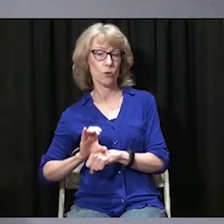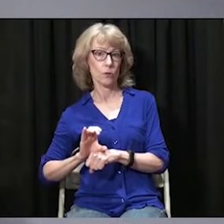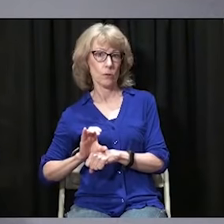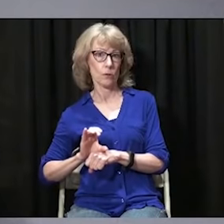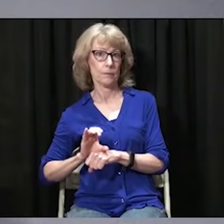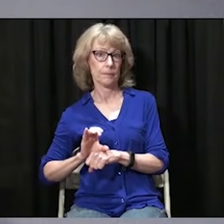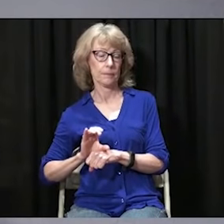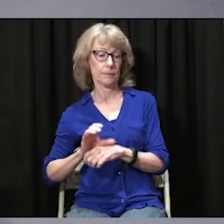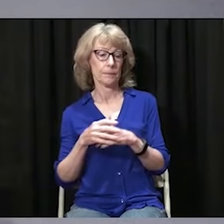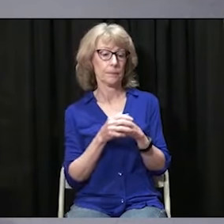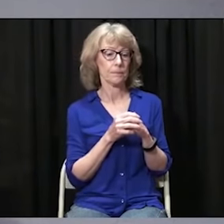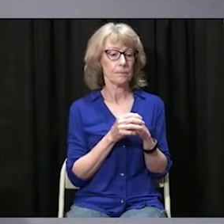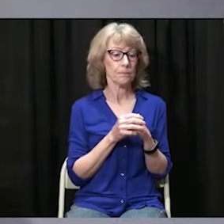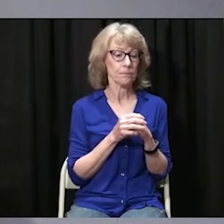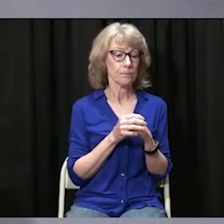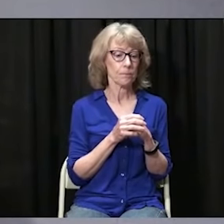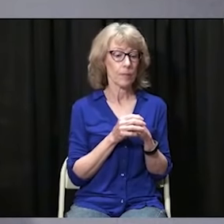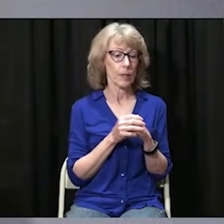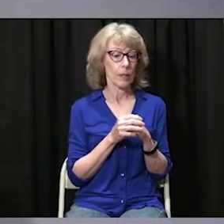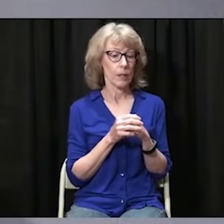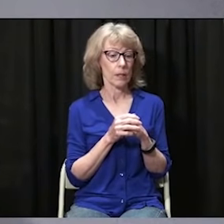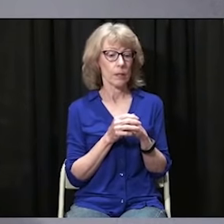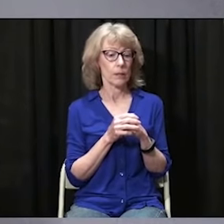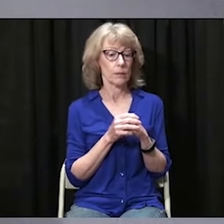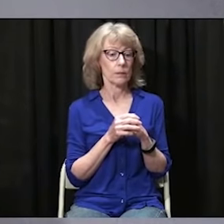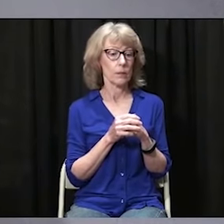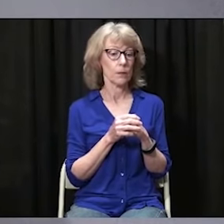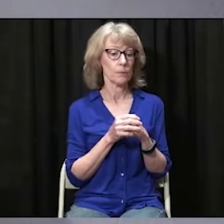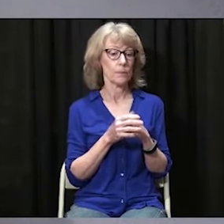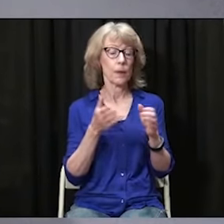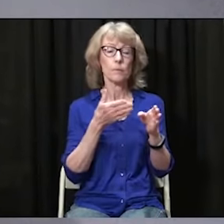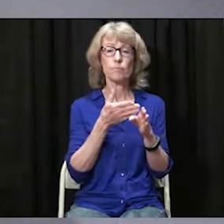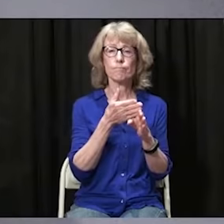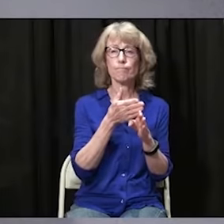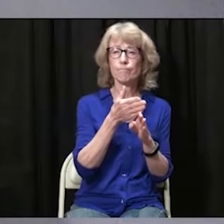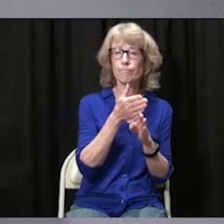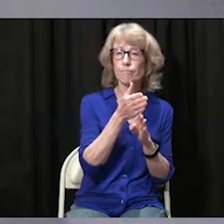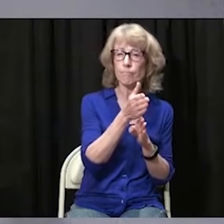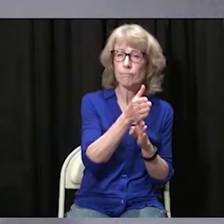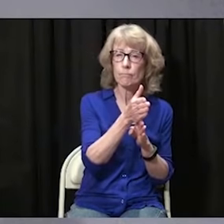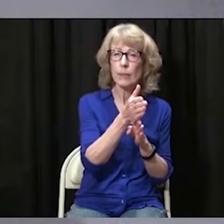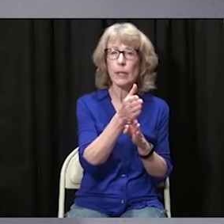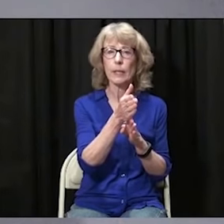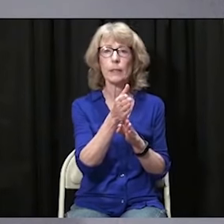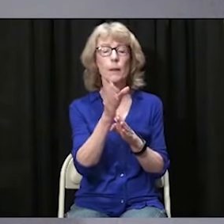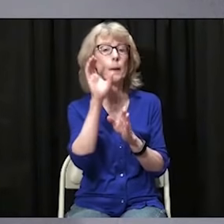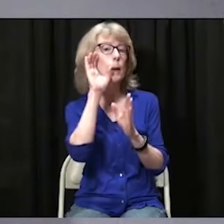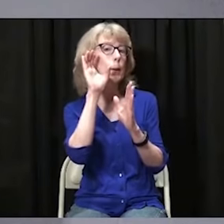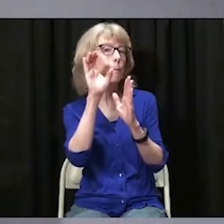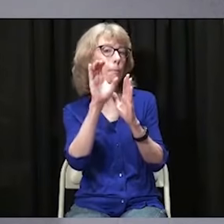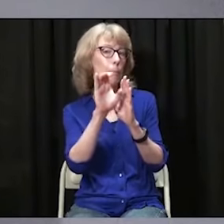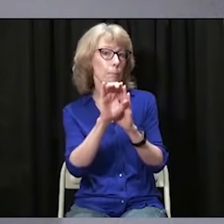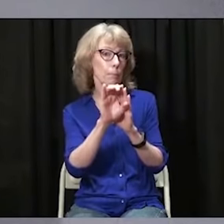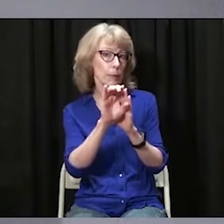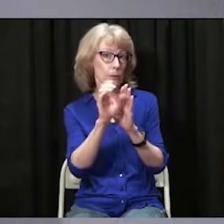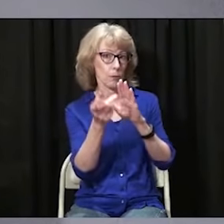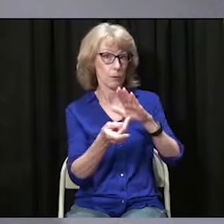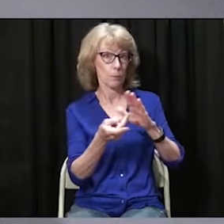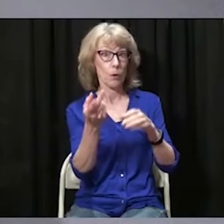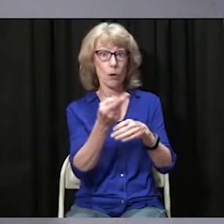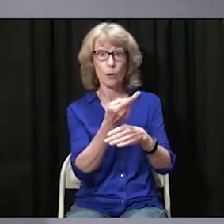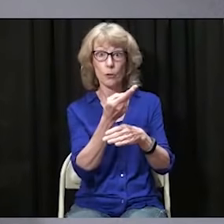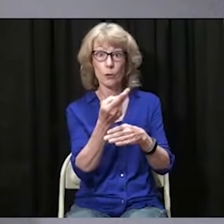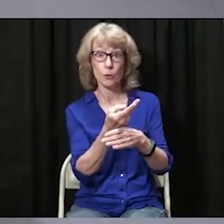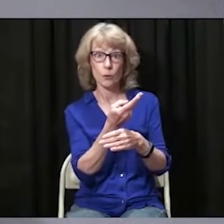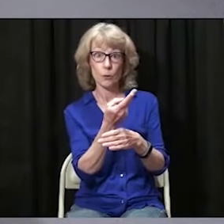most prominent metaphor in the New Testament for church. He uses the metaphor body. And body